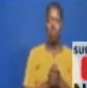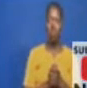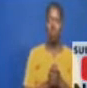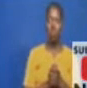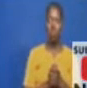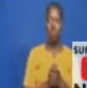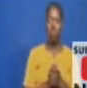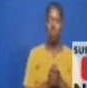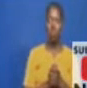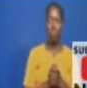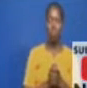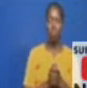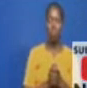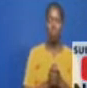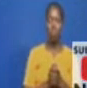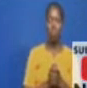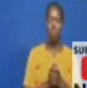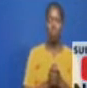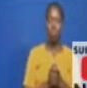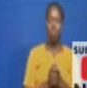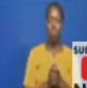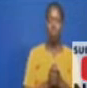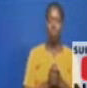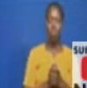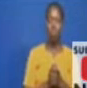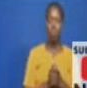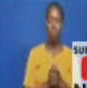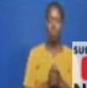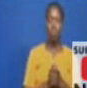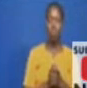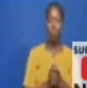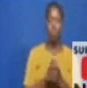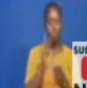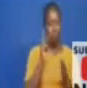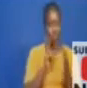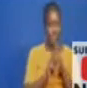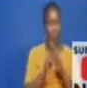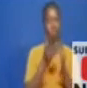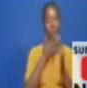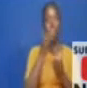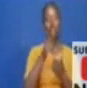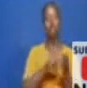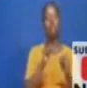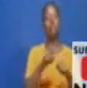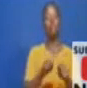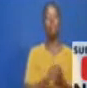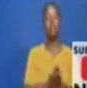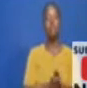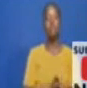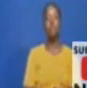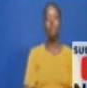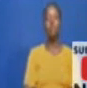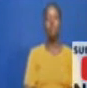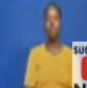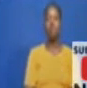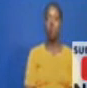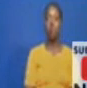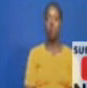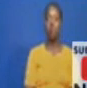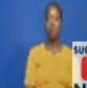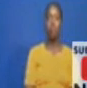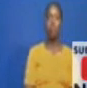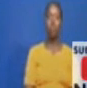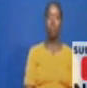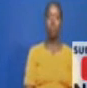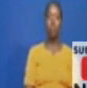I think the professor can just answer what he can on my description. He knows what I'm